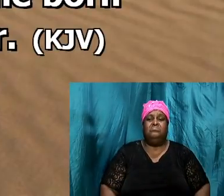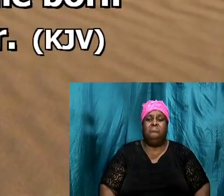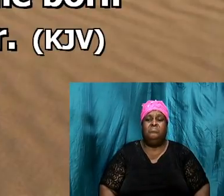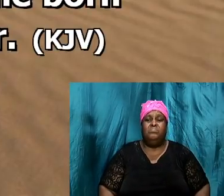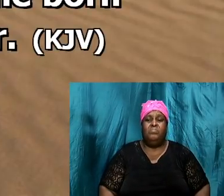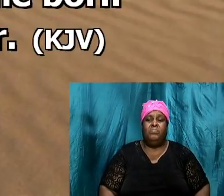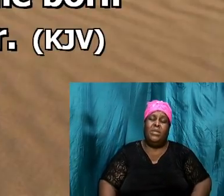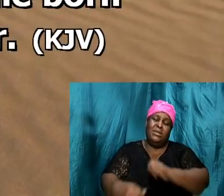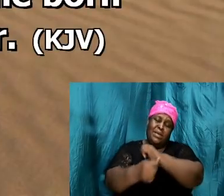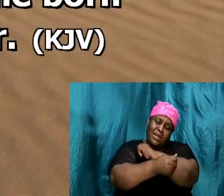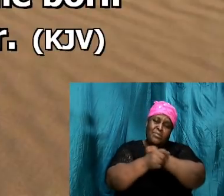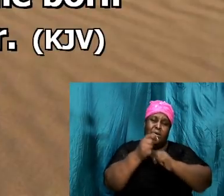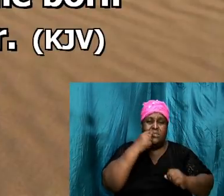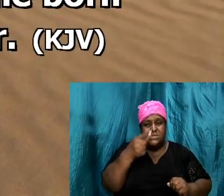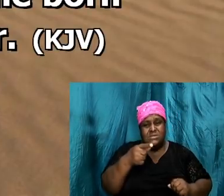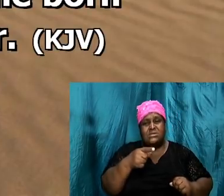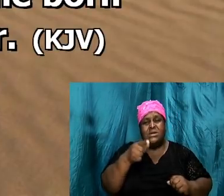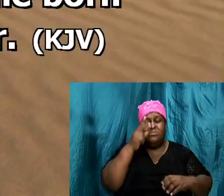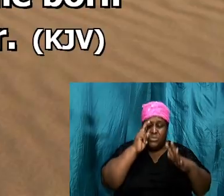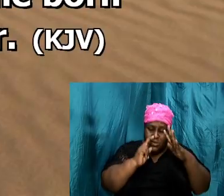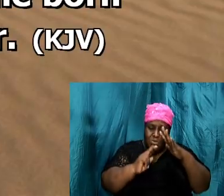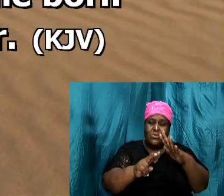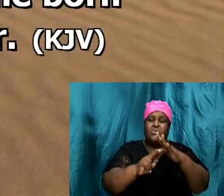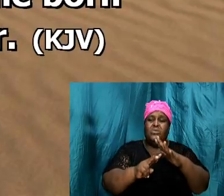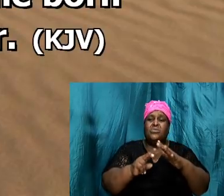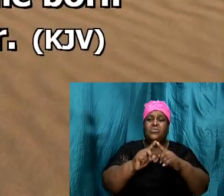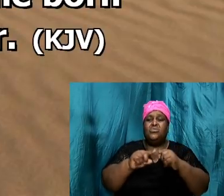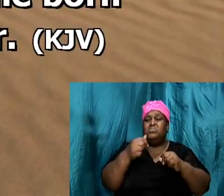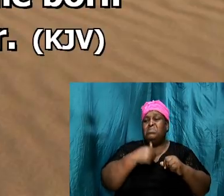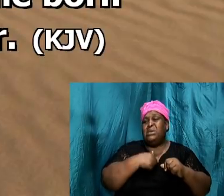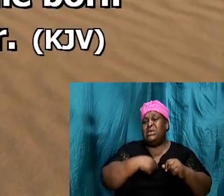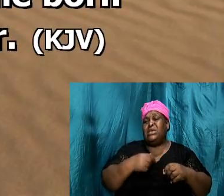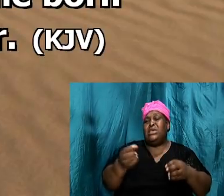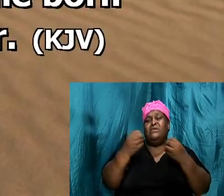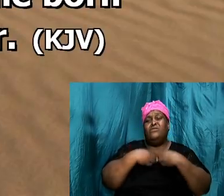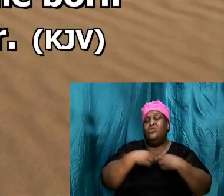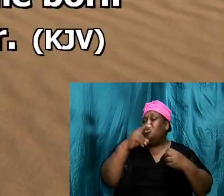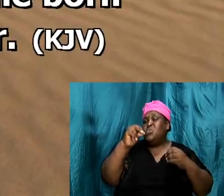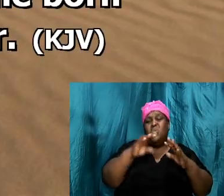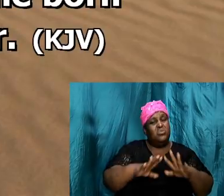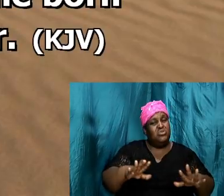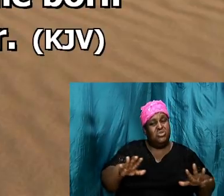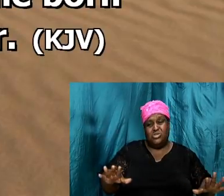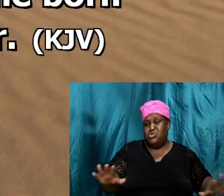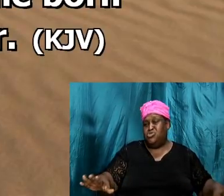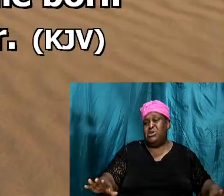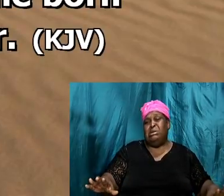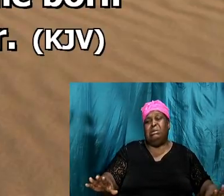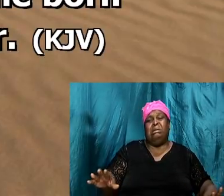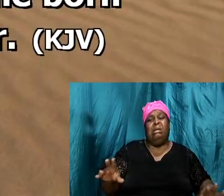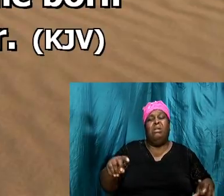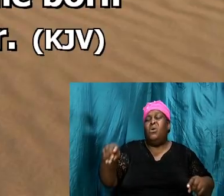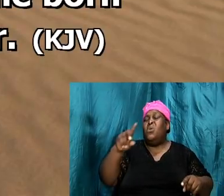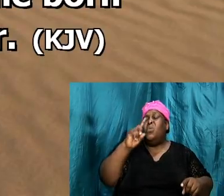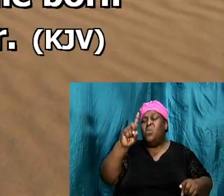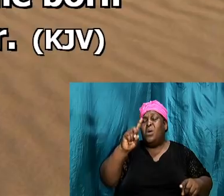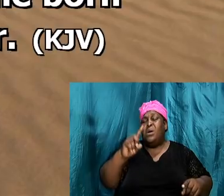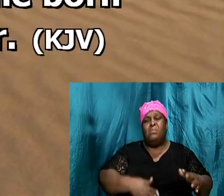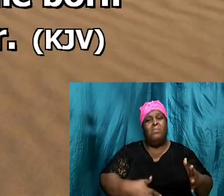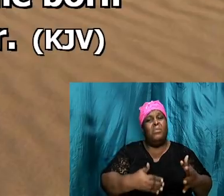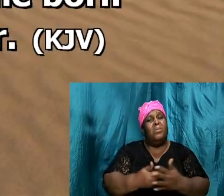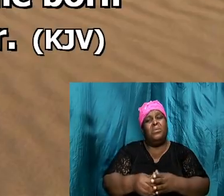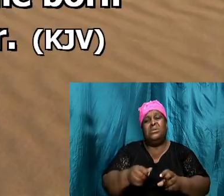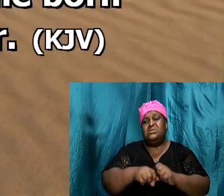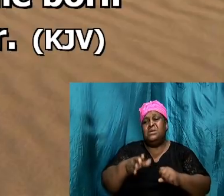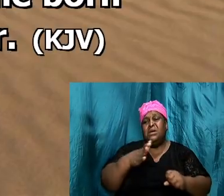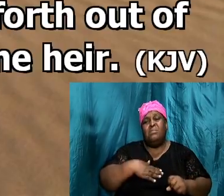And Abram said, Behold, to me thou hast given no seed, and lo, one born in my house is mine